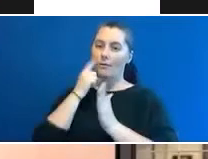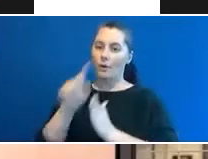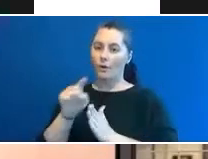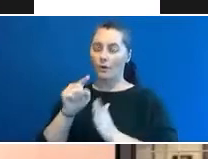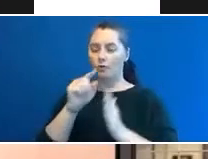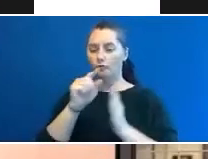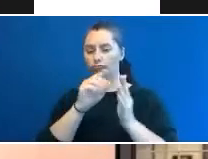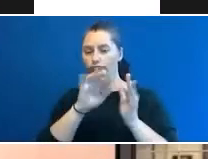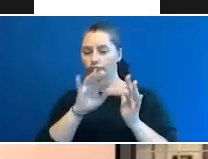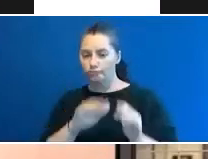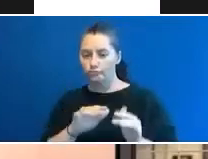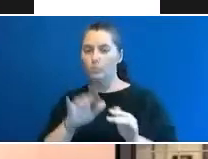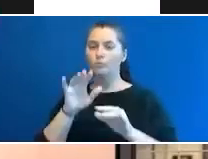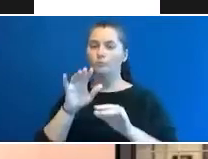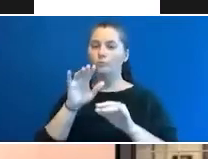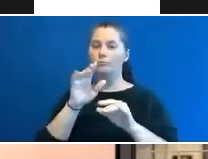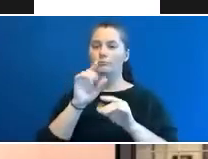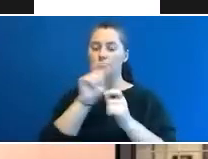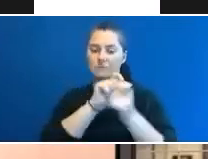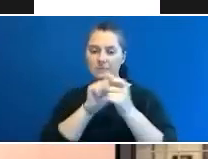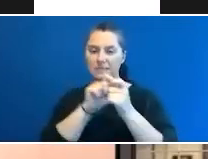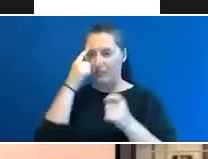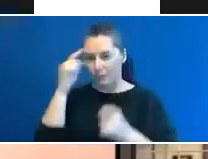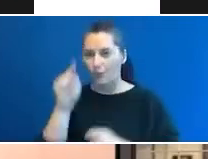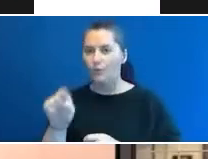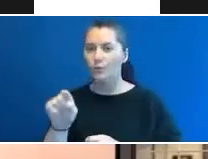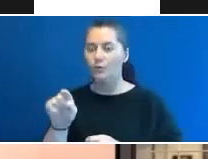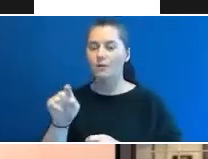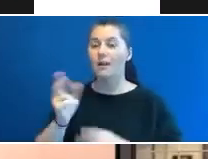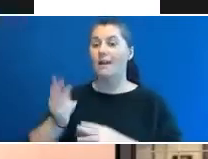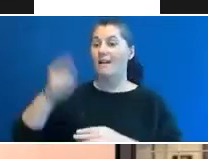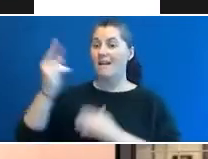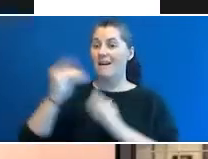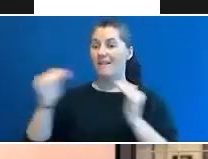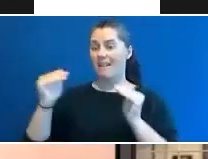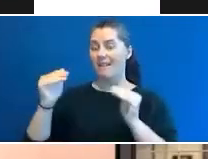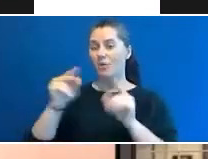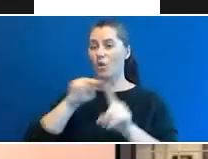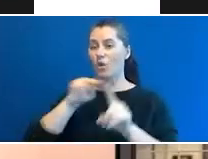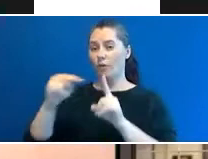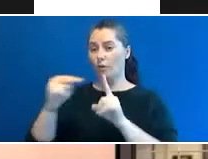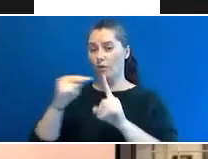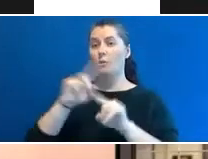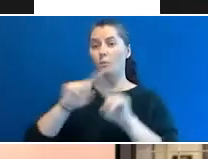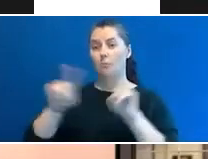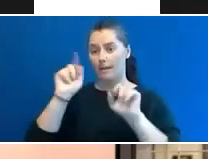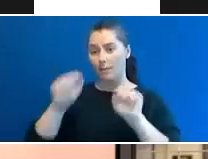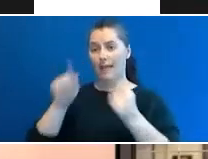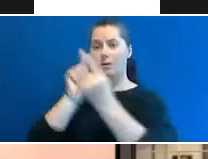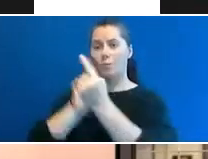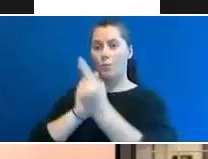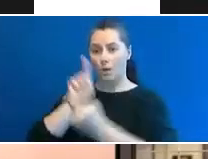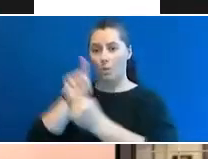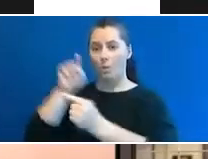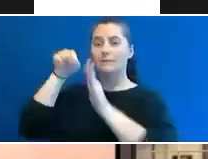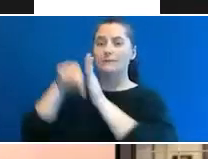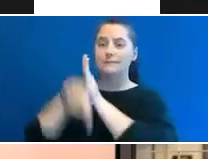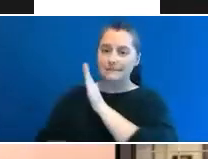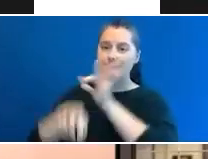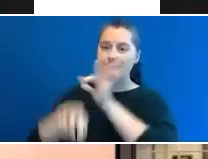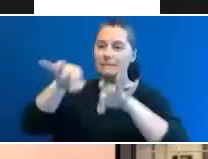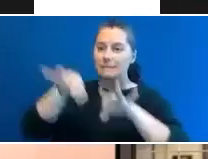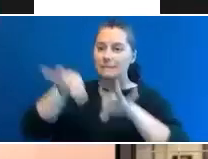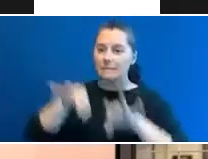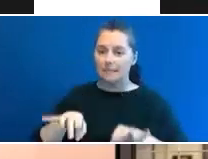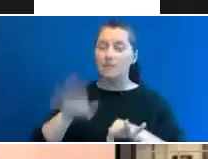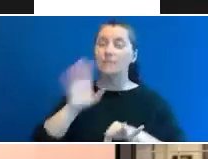go over how this will work specifically for you. This is more high-level overview, but we can go in depth one-on-one and be able to help you do that. So we'll include that link